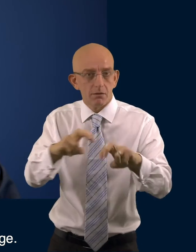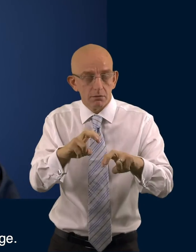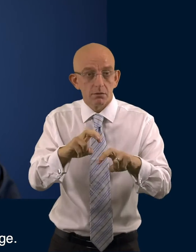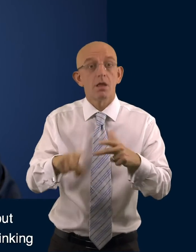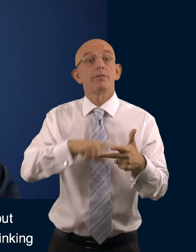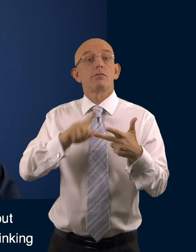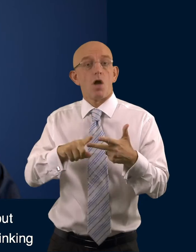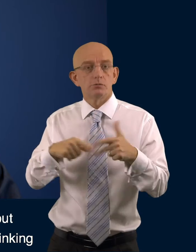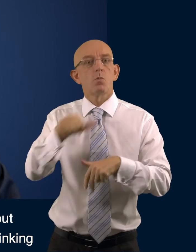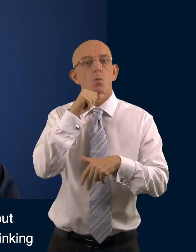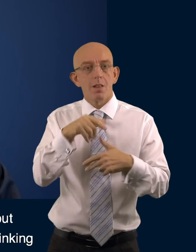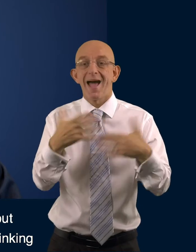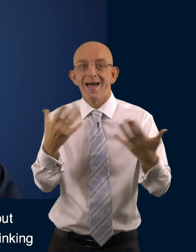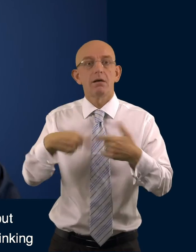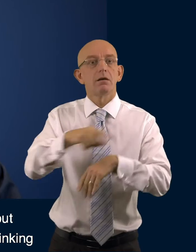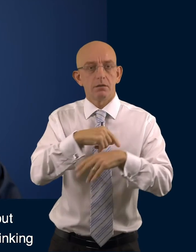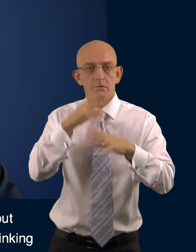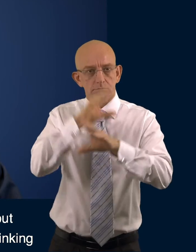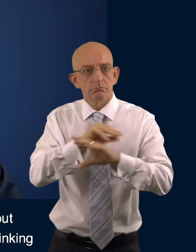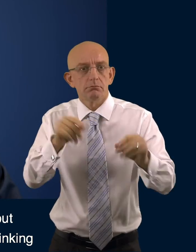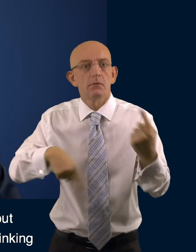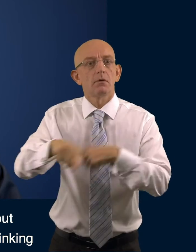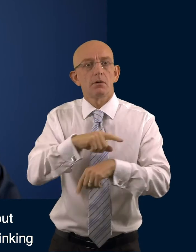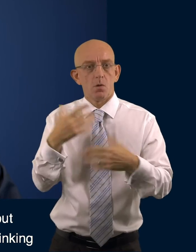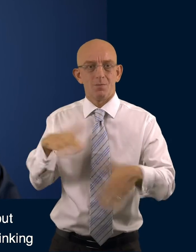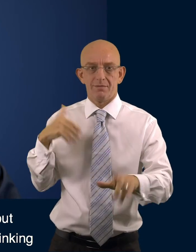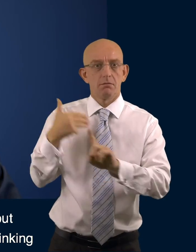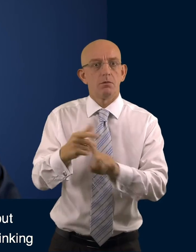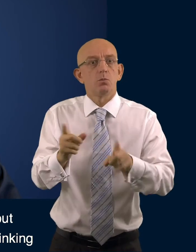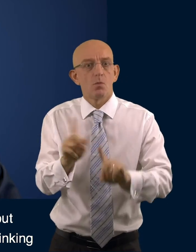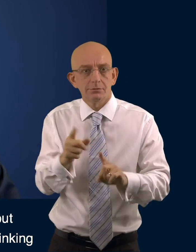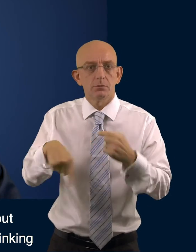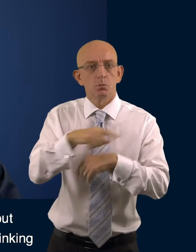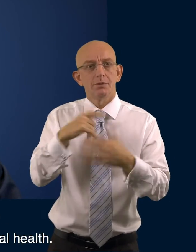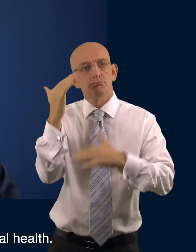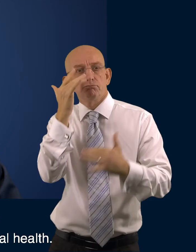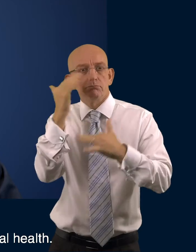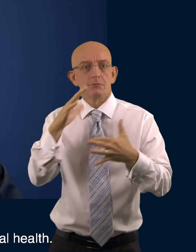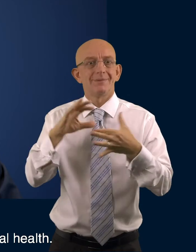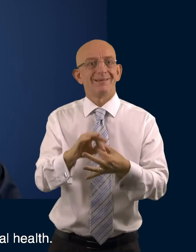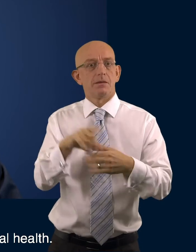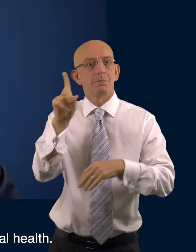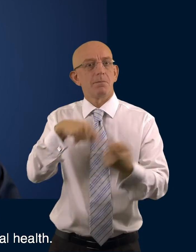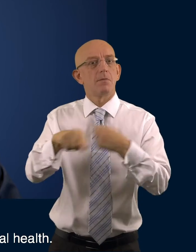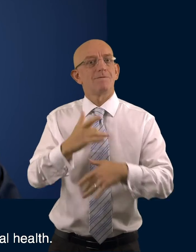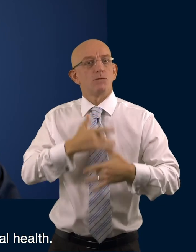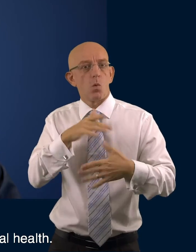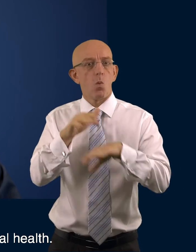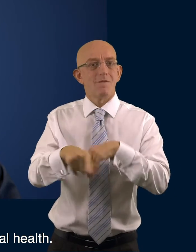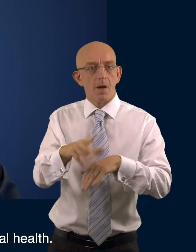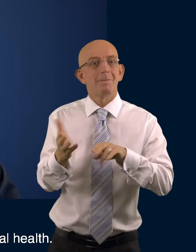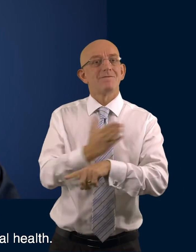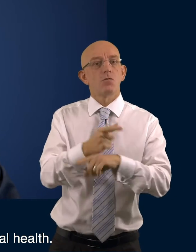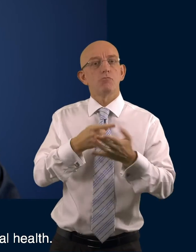change. In the third stage, we'll let everyone know about what we've found and about what we've been thinking about to get people's views on that before we